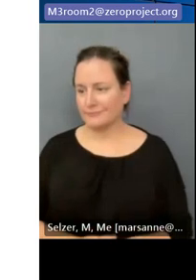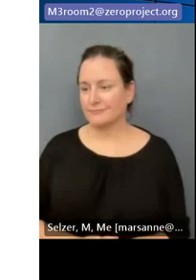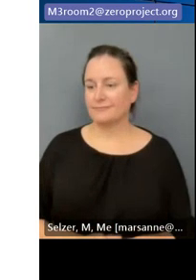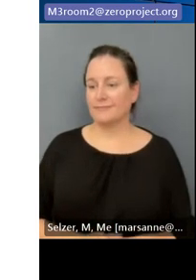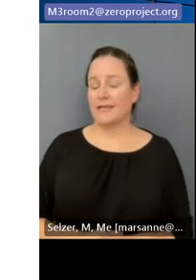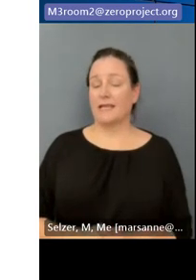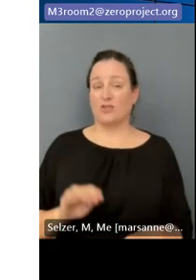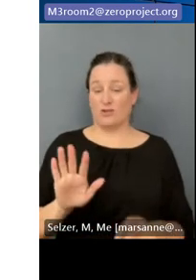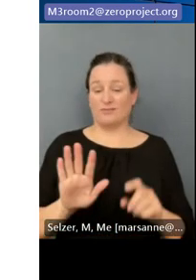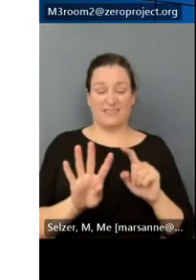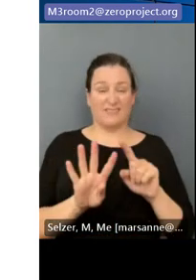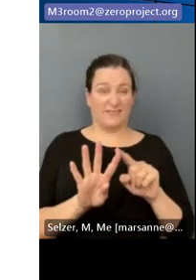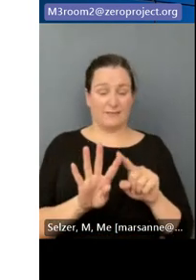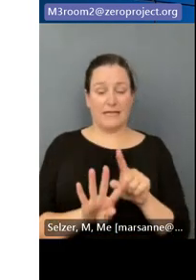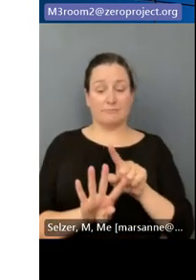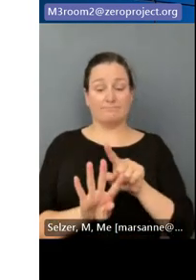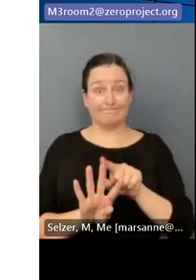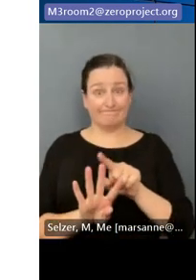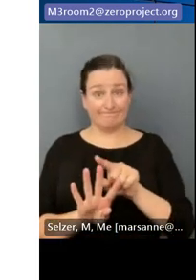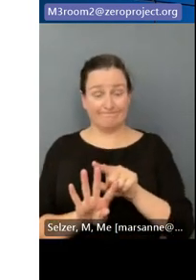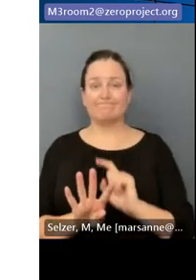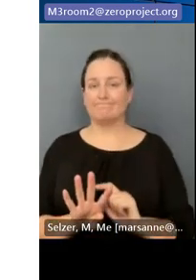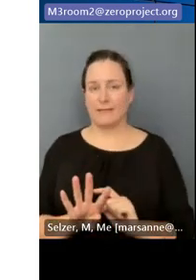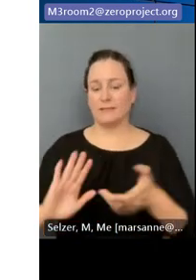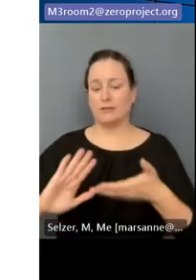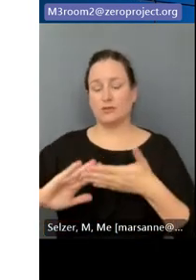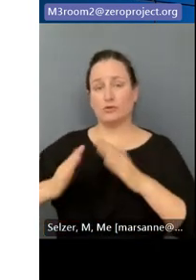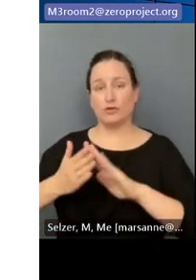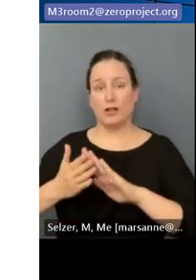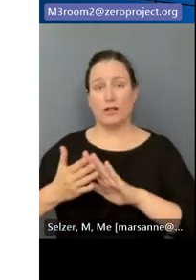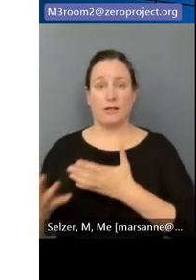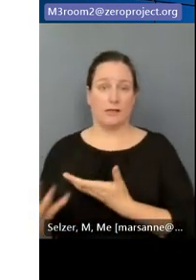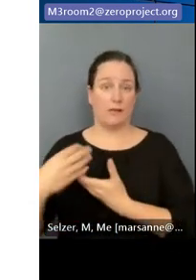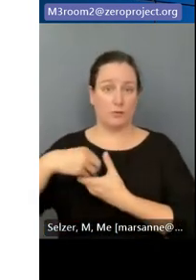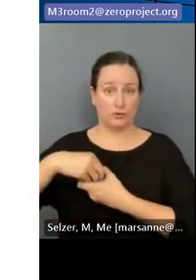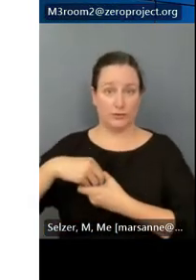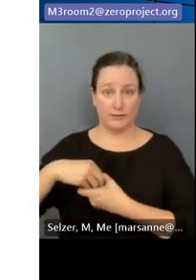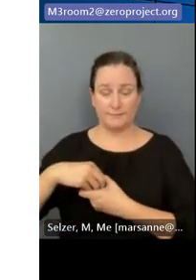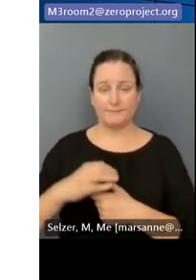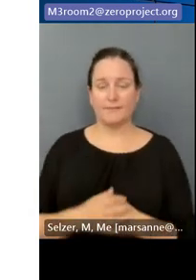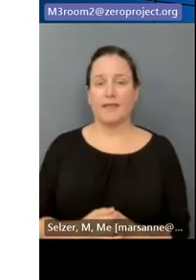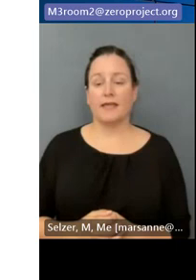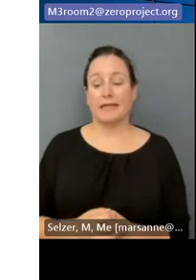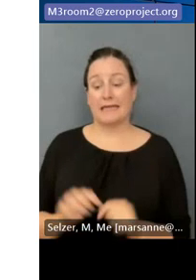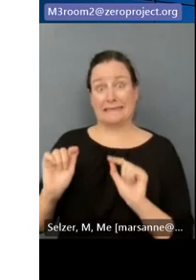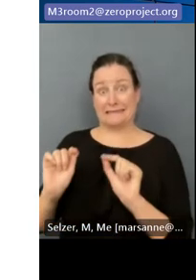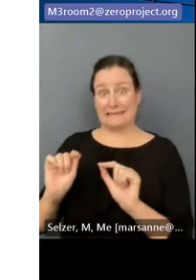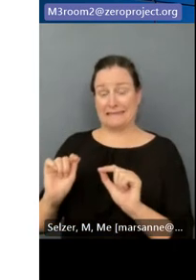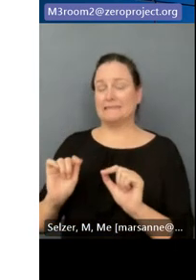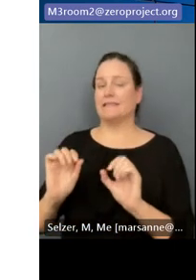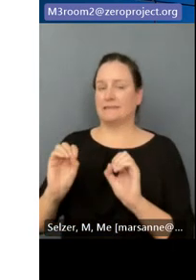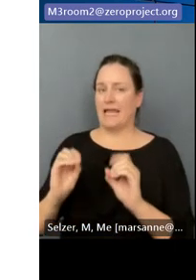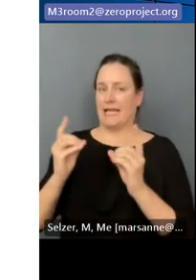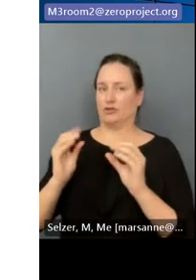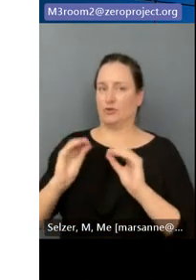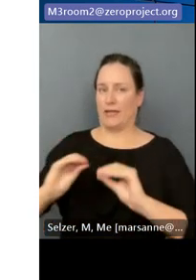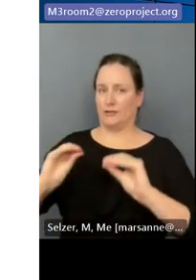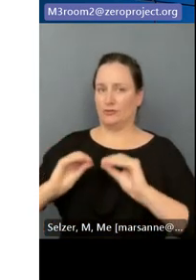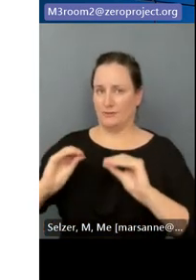is the pillar, the inclusion, the social inclusion. We have the education in specific, in the